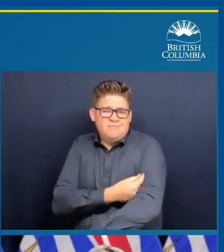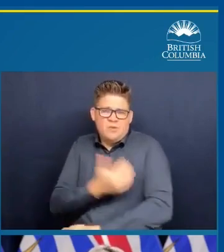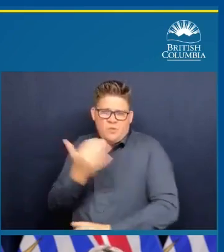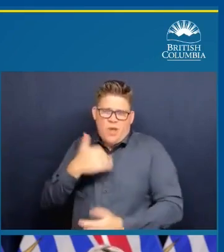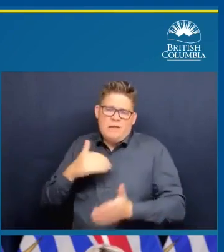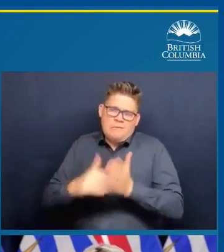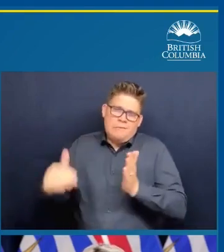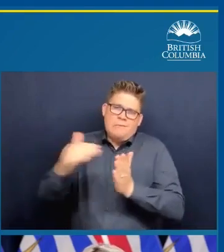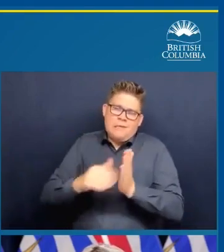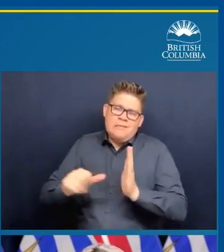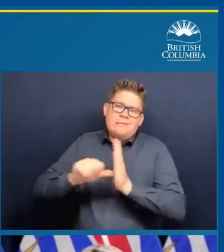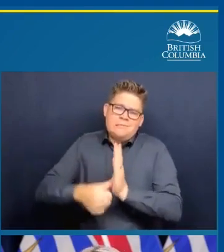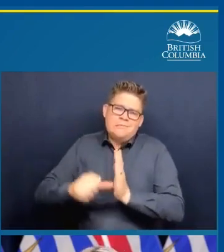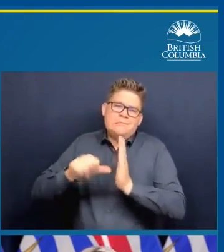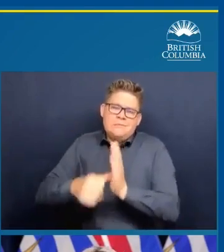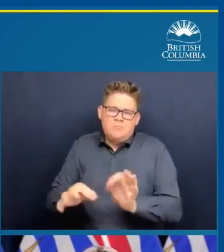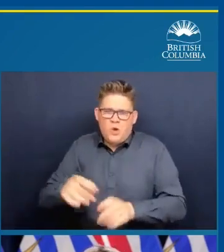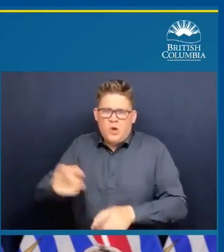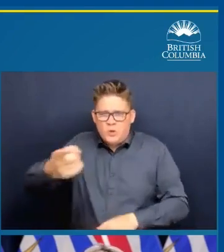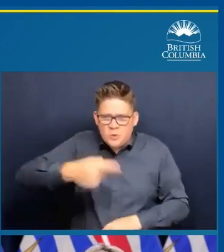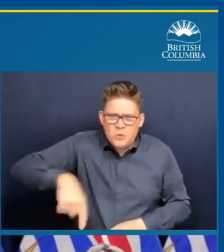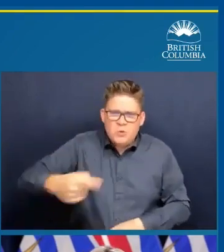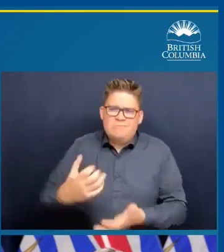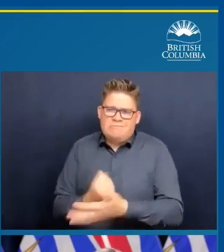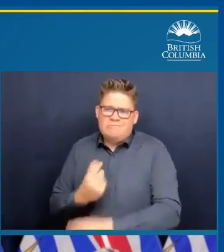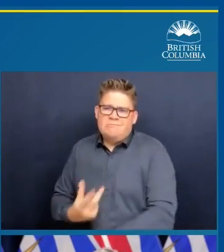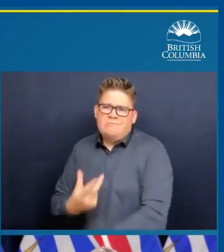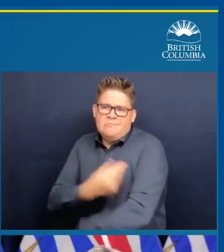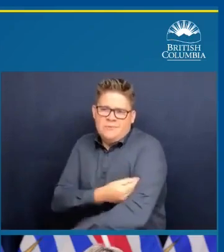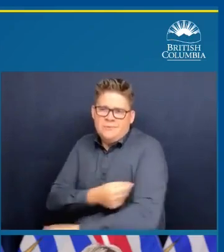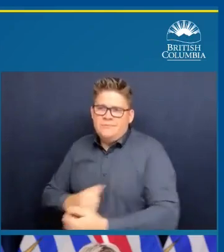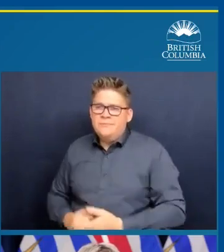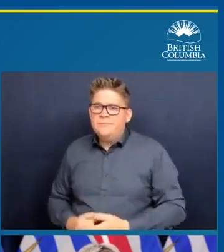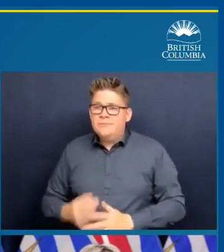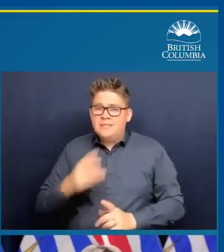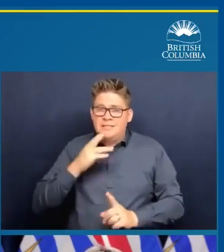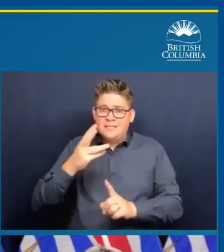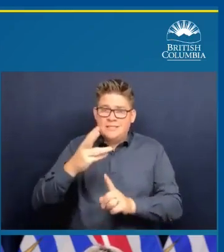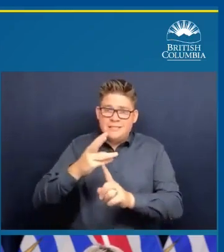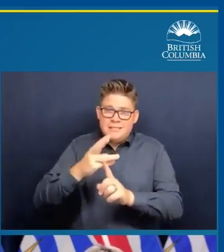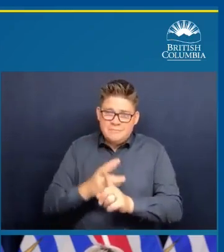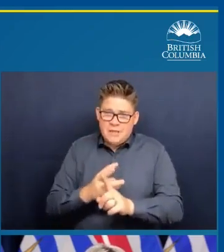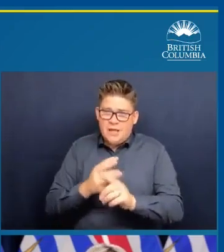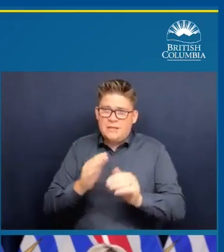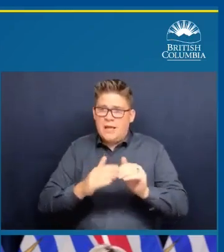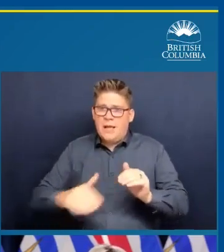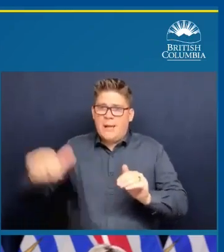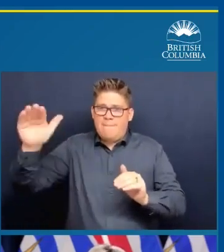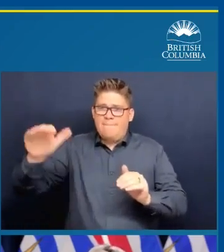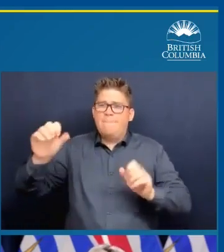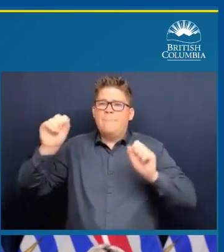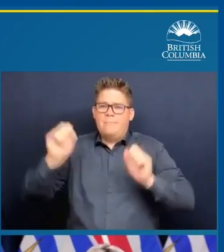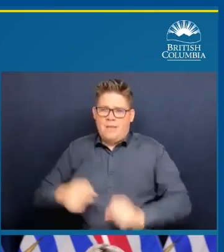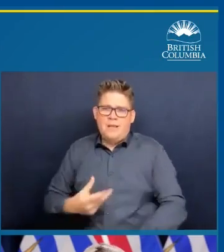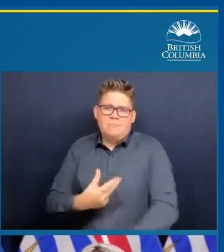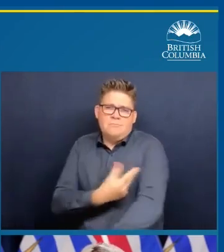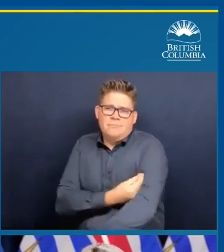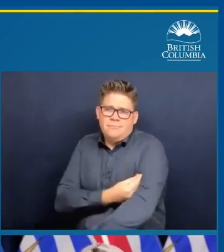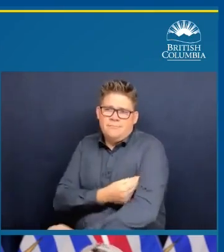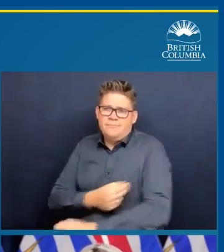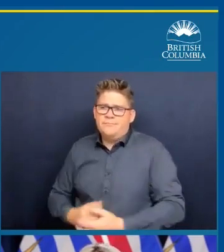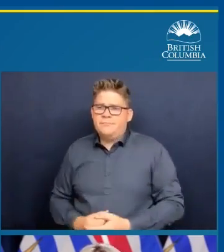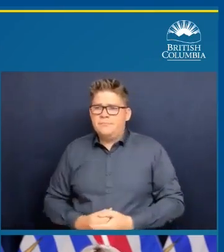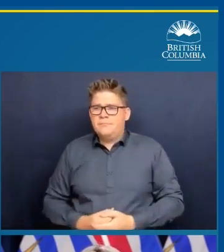over the age of 6 months of age are eligible for influenza vaccine for free. There's also the nasal spray influenza vaccine that's available